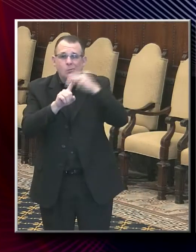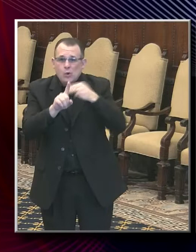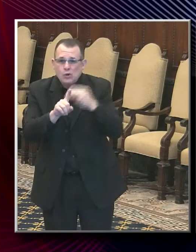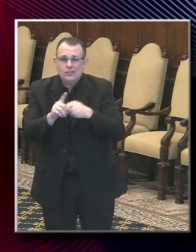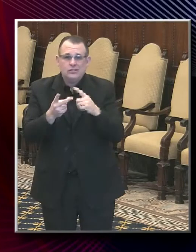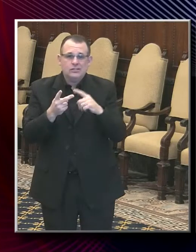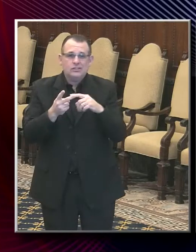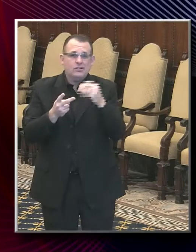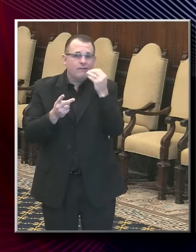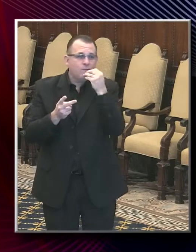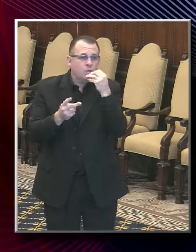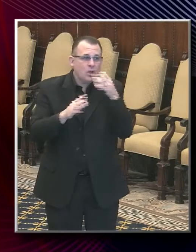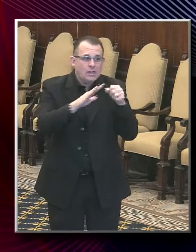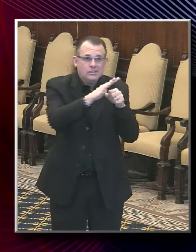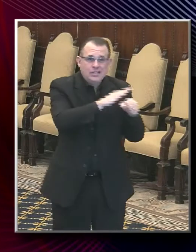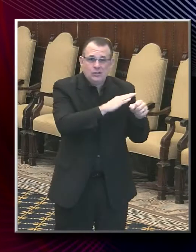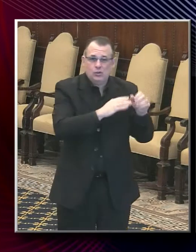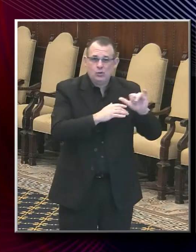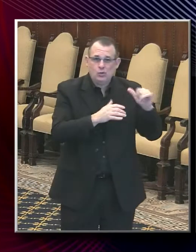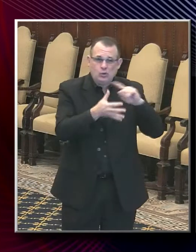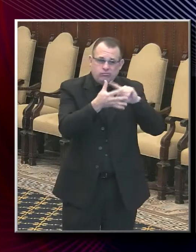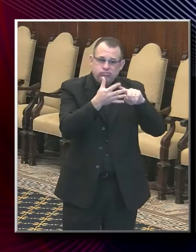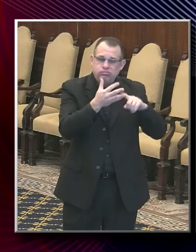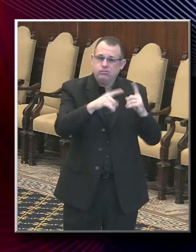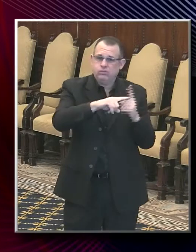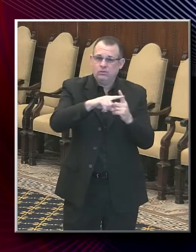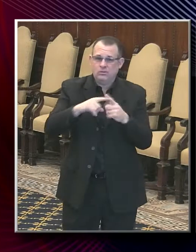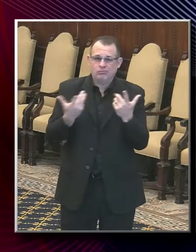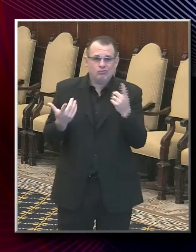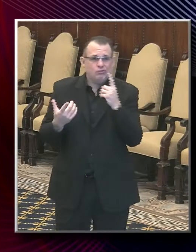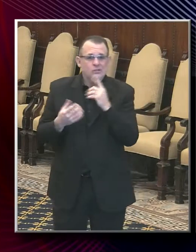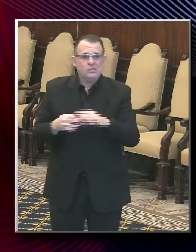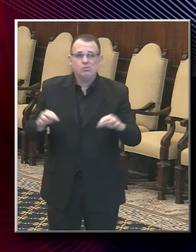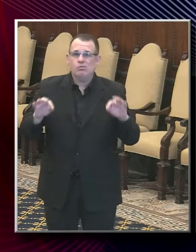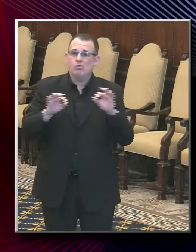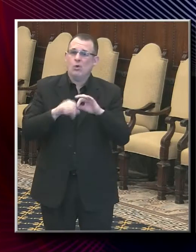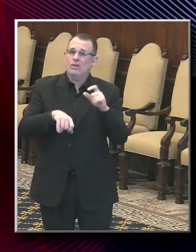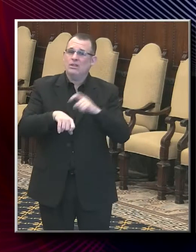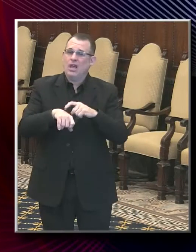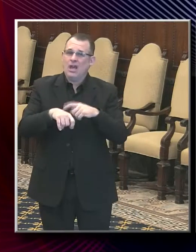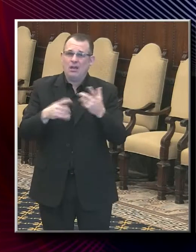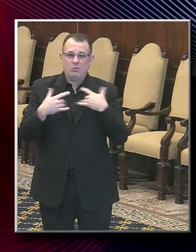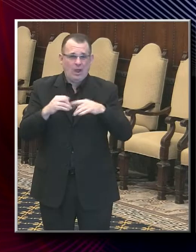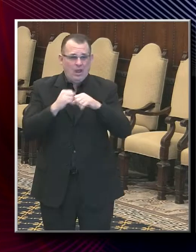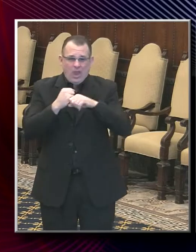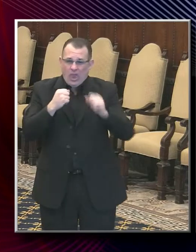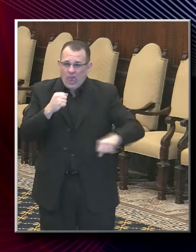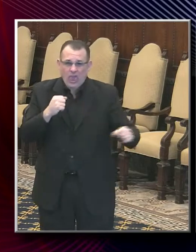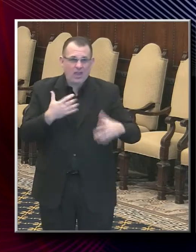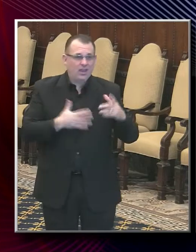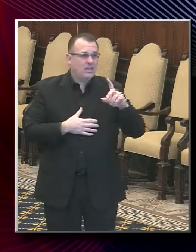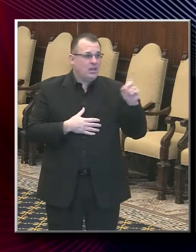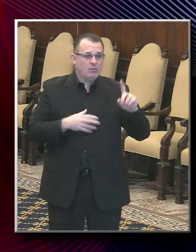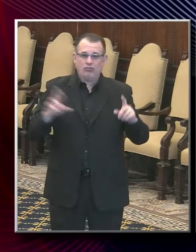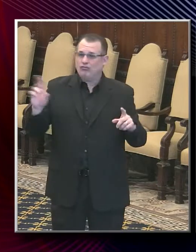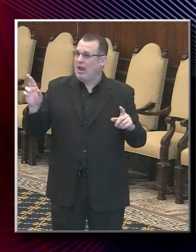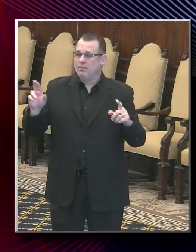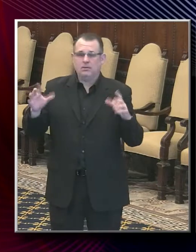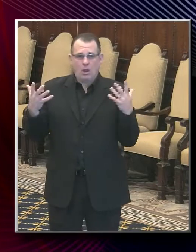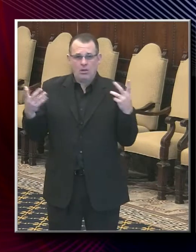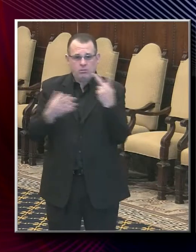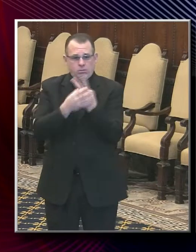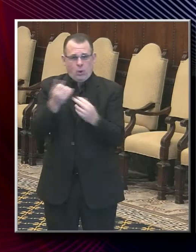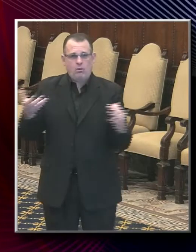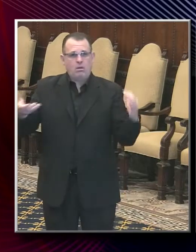and shelter needs. Now is not the time for foot dragging or partisanship in our nation's capital. The needs of cities